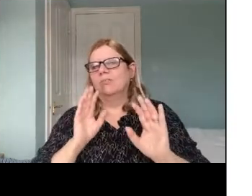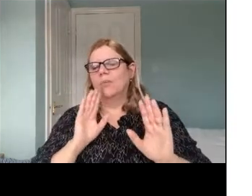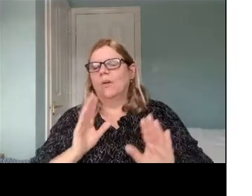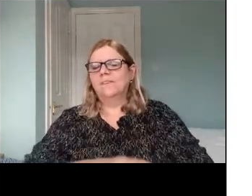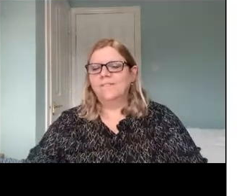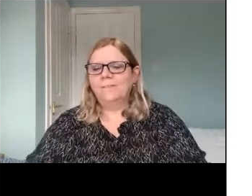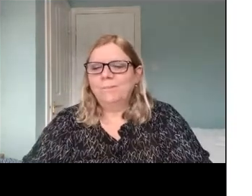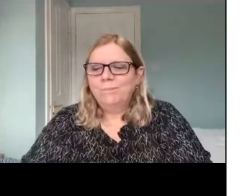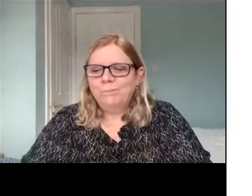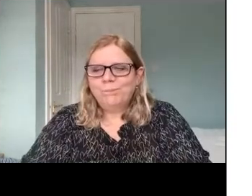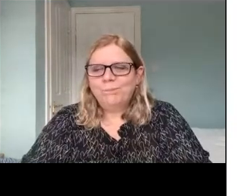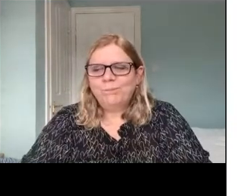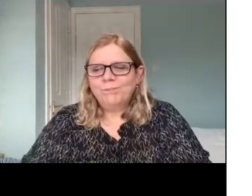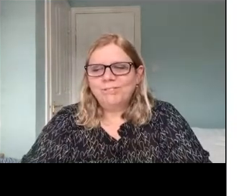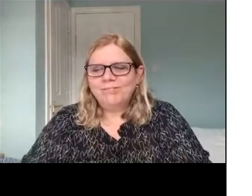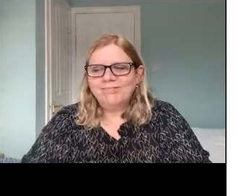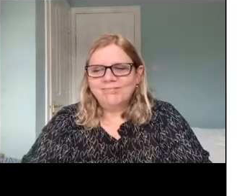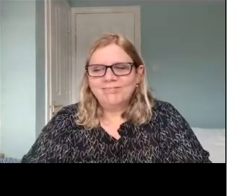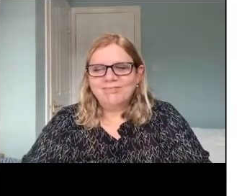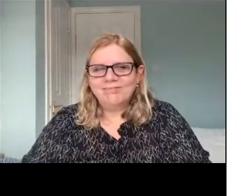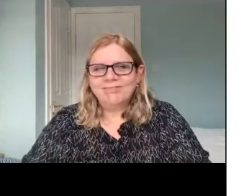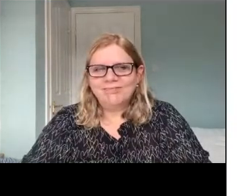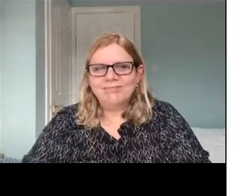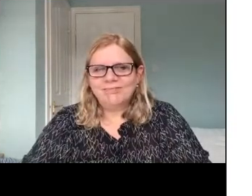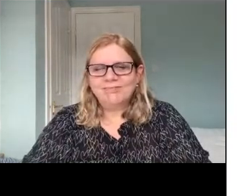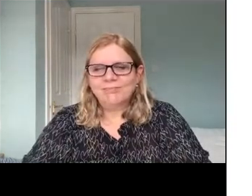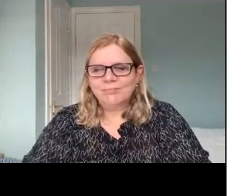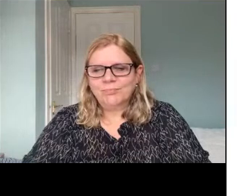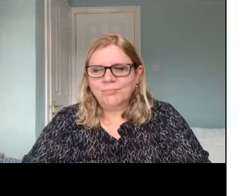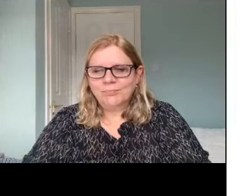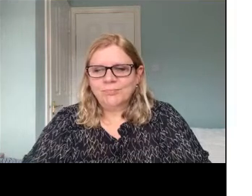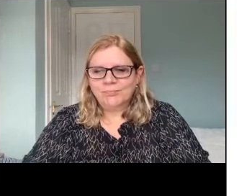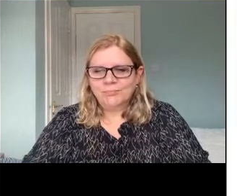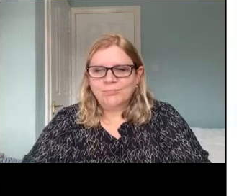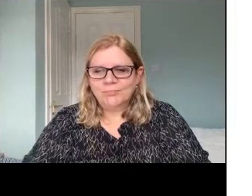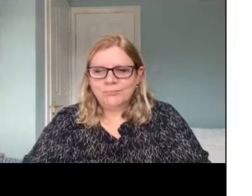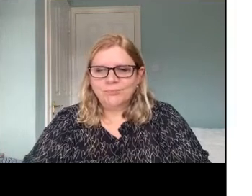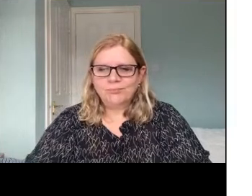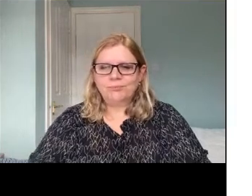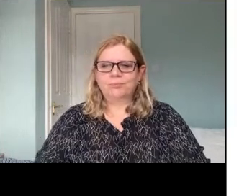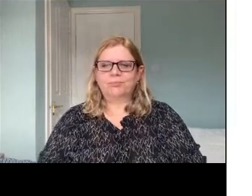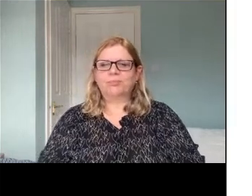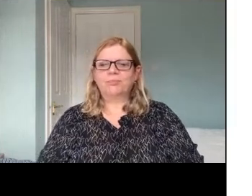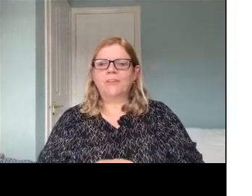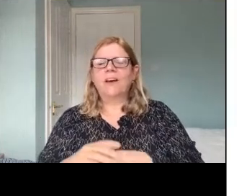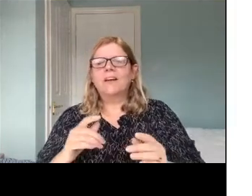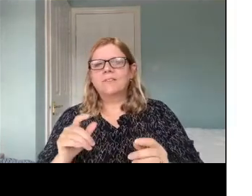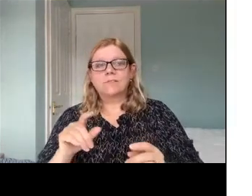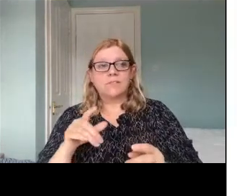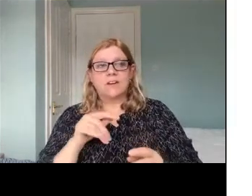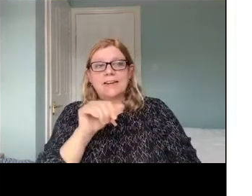I was finally able to speak for myself, use sign language, and interact directly.